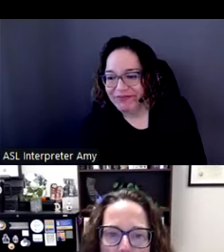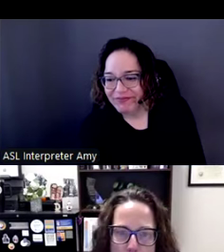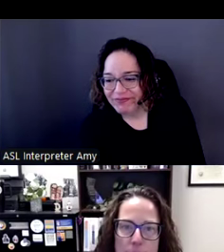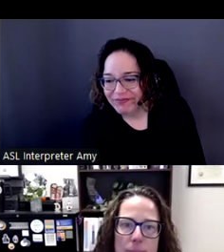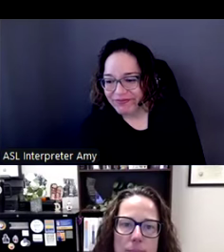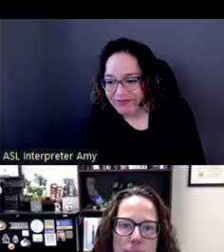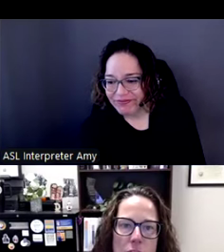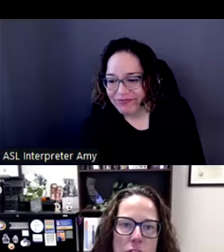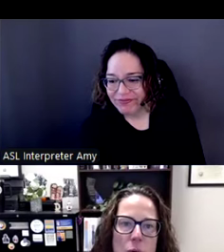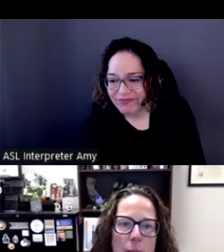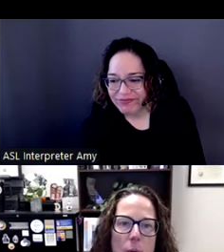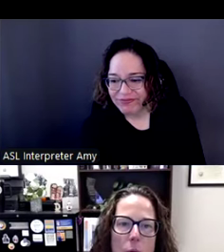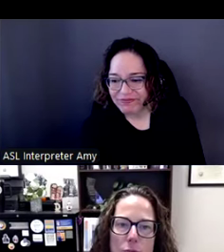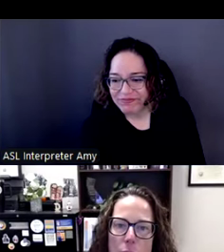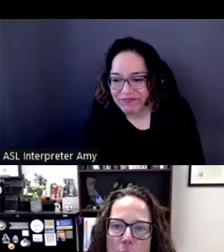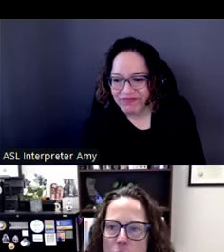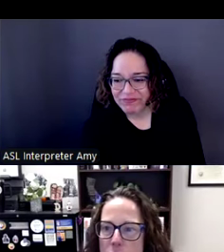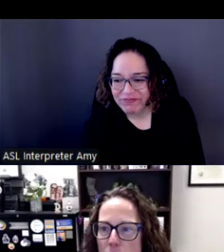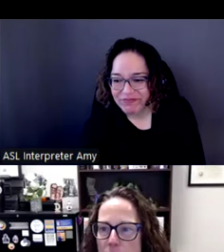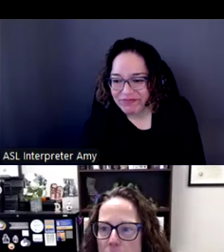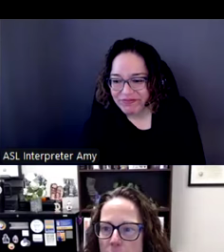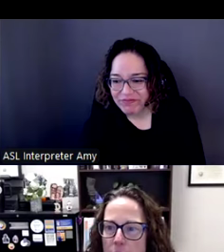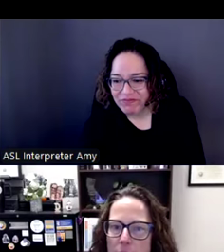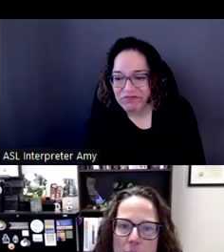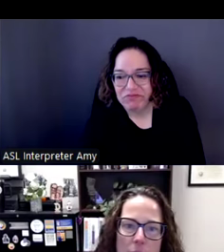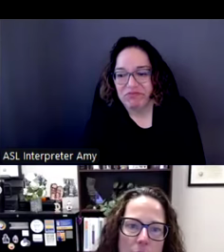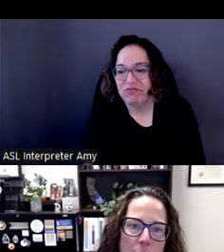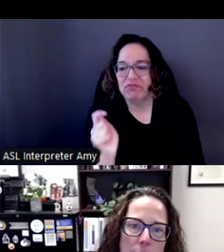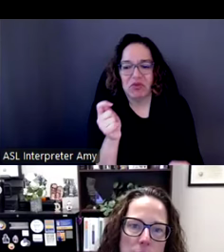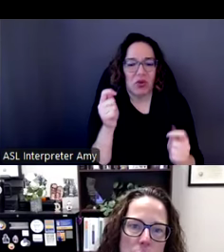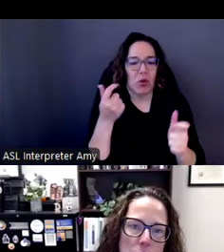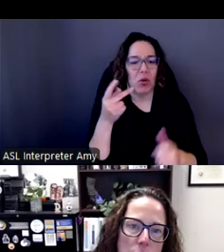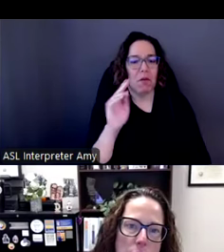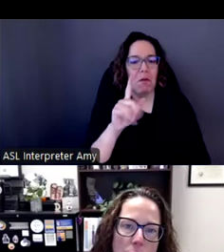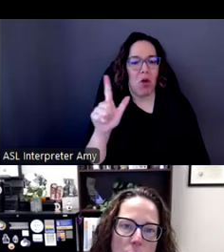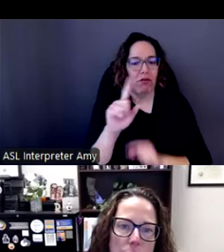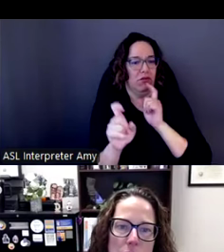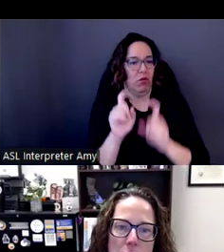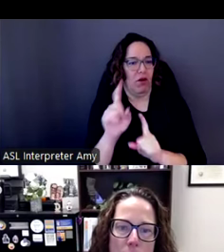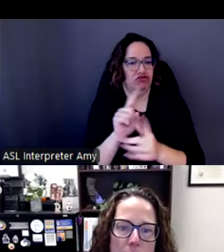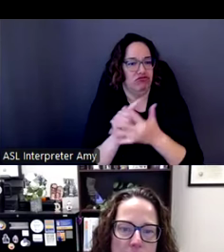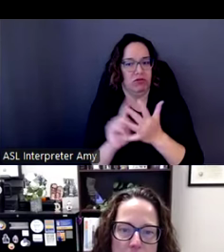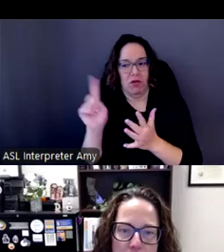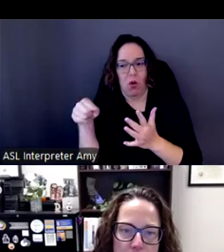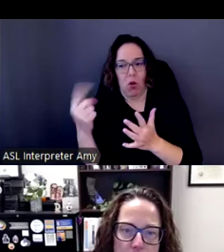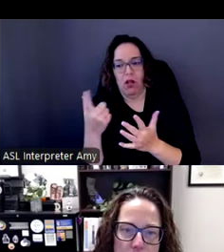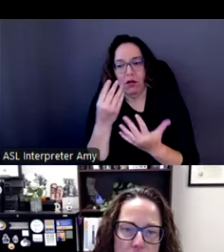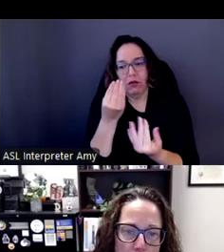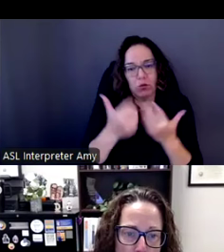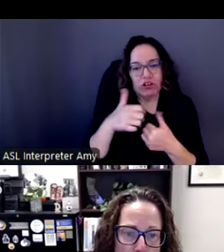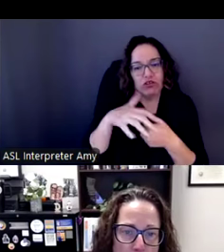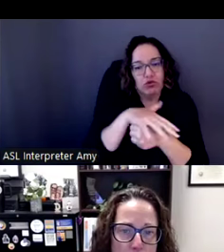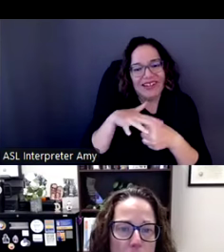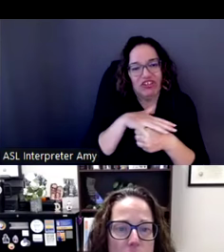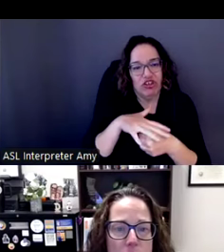All right. Just a quick poll, 4 questions only. So we just want to know what region you represent,